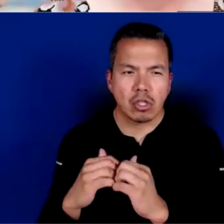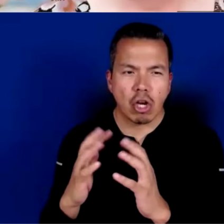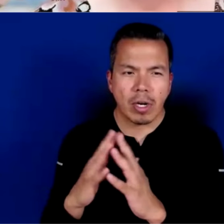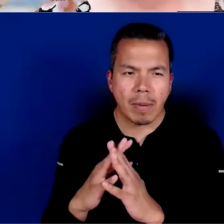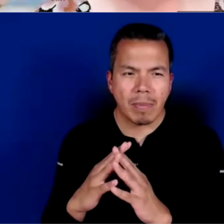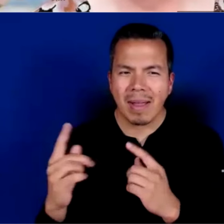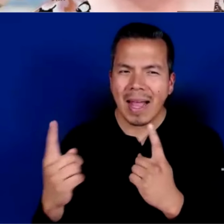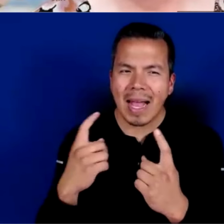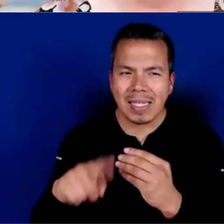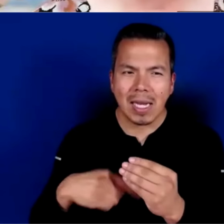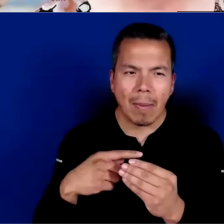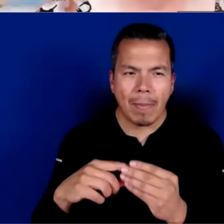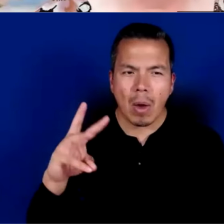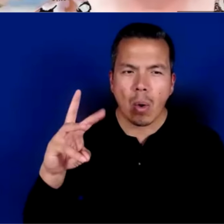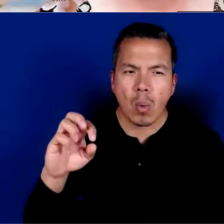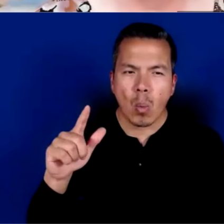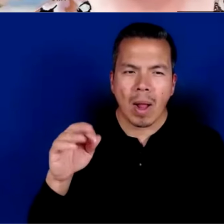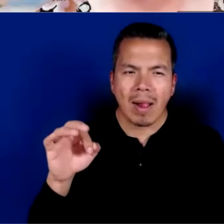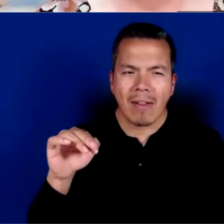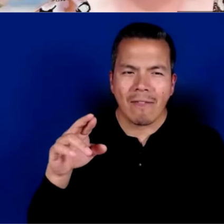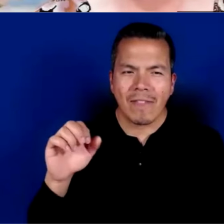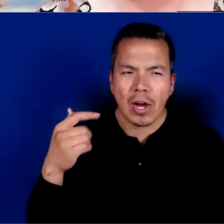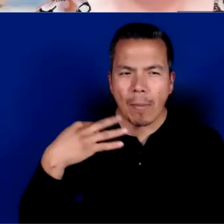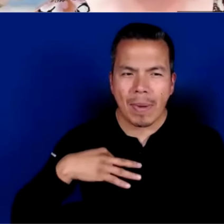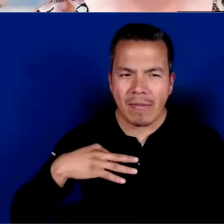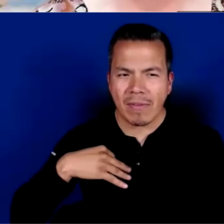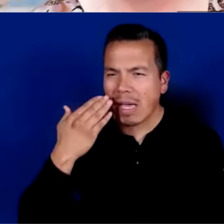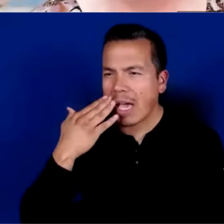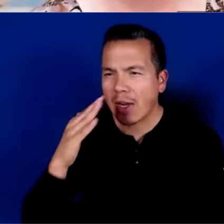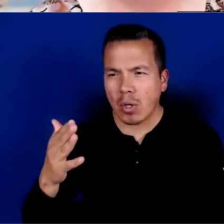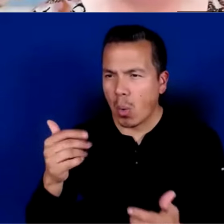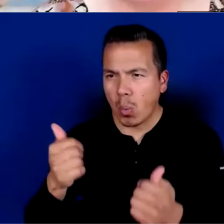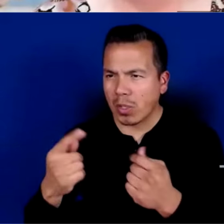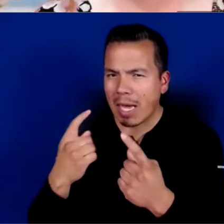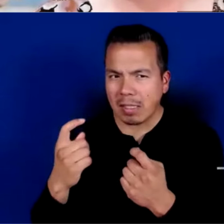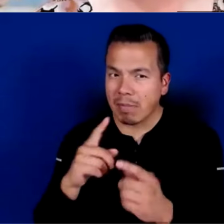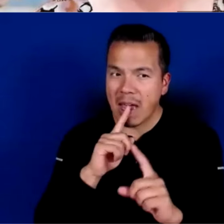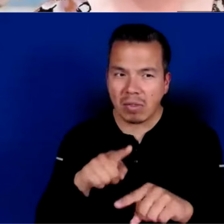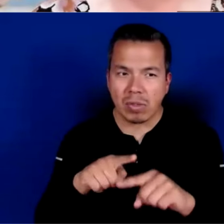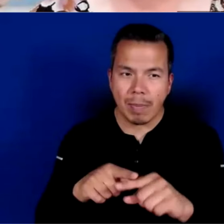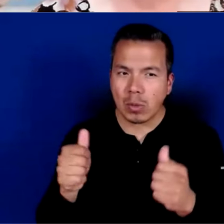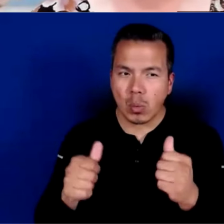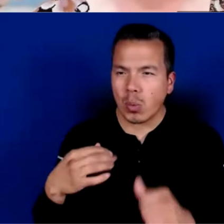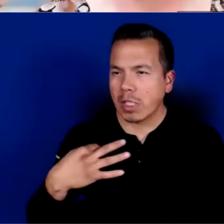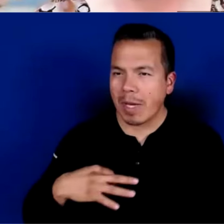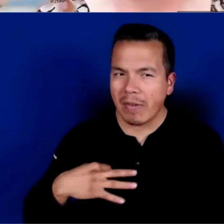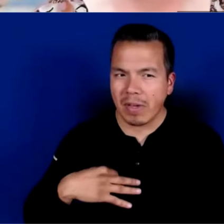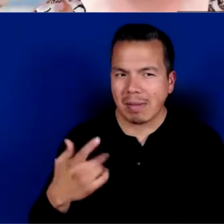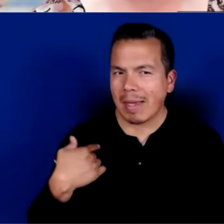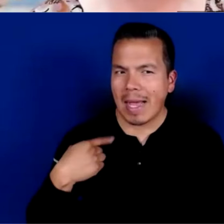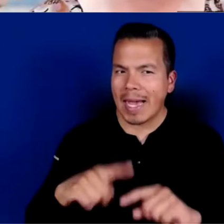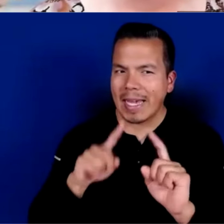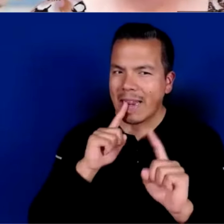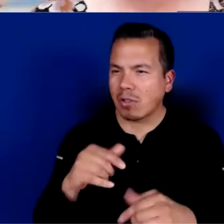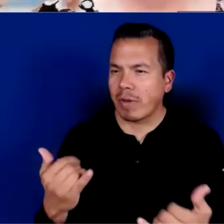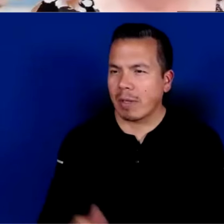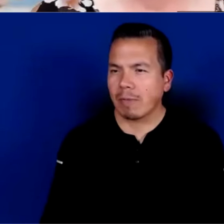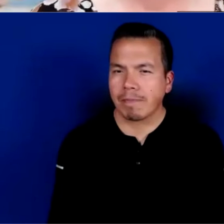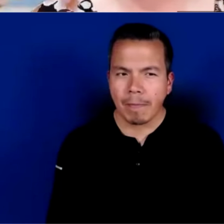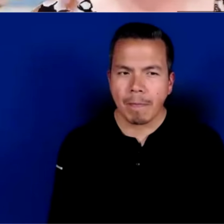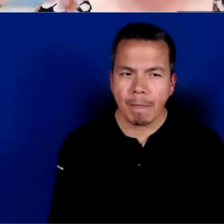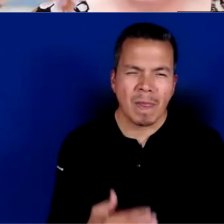about welfare benefits. I don't know which benefits they're asking about. The answer is going to depend on which benefits. So that's not something that I can really answer.